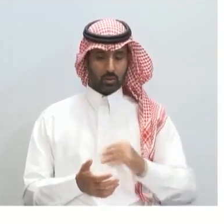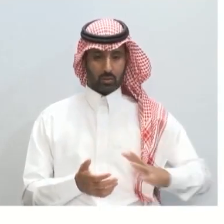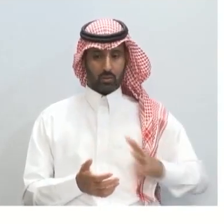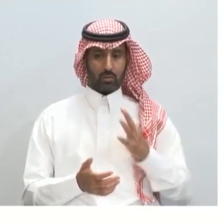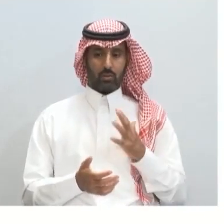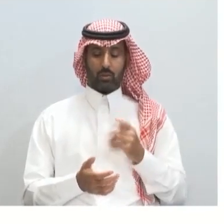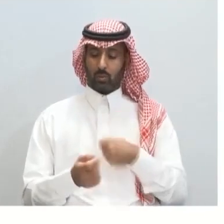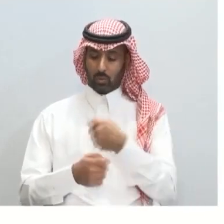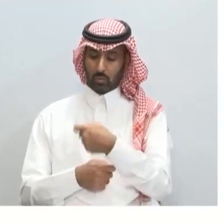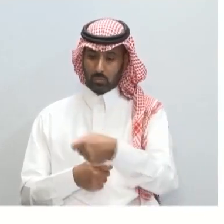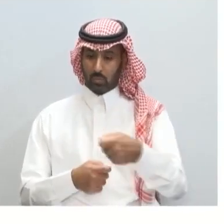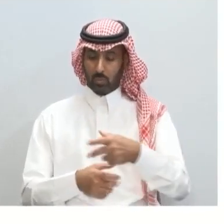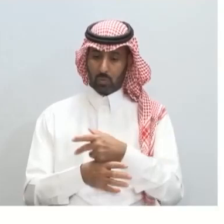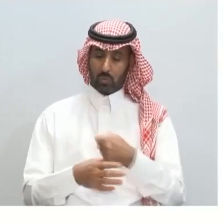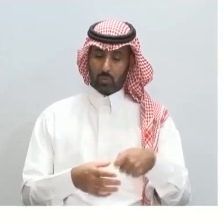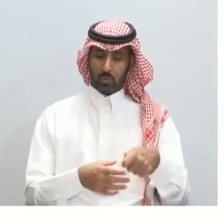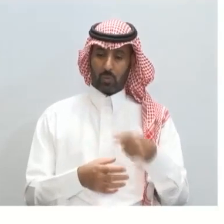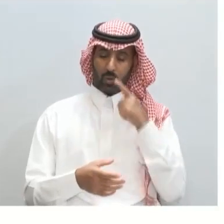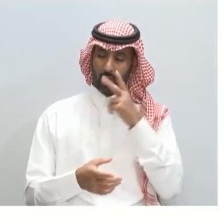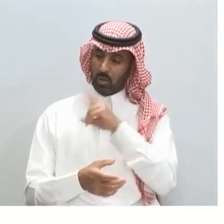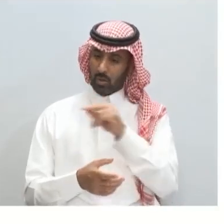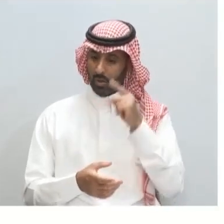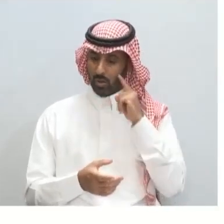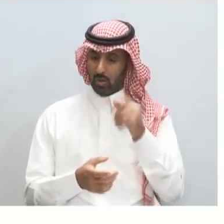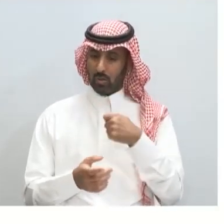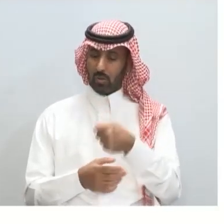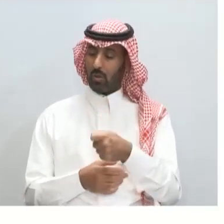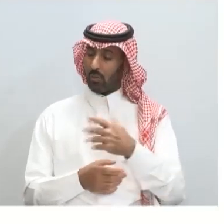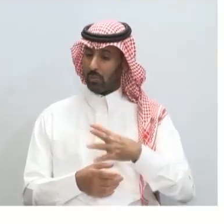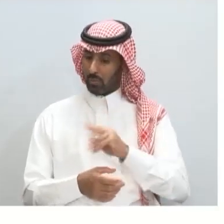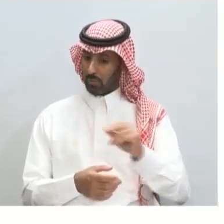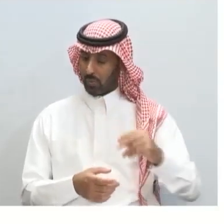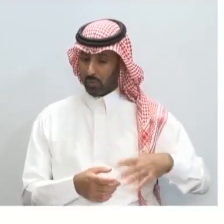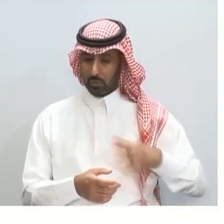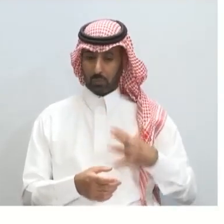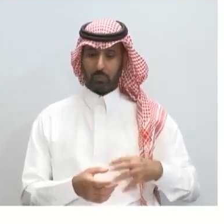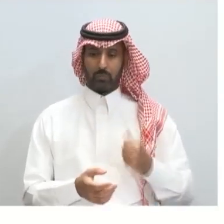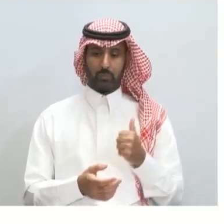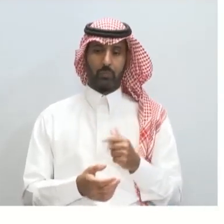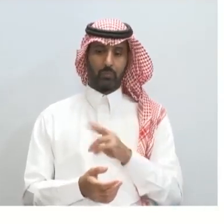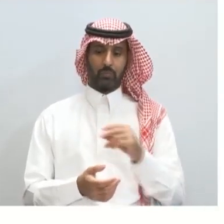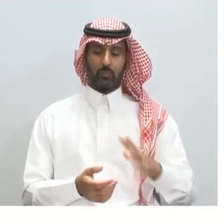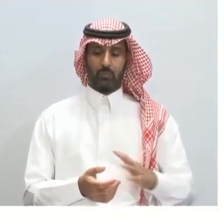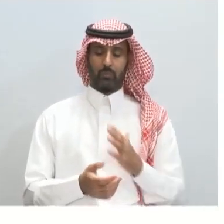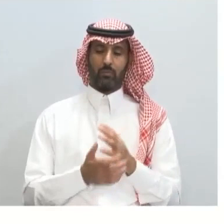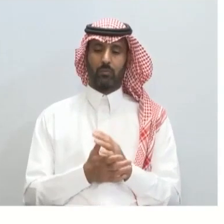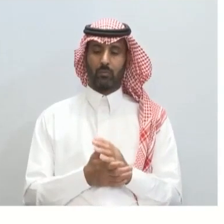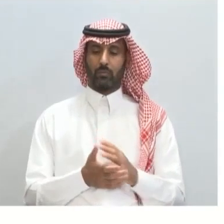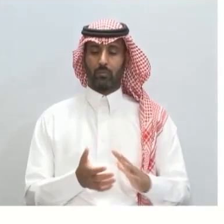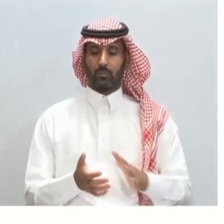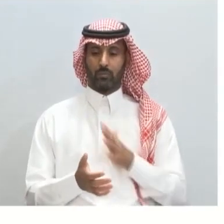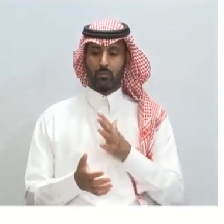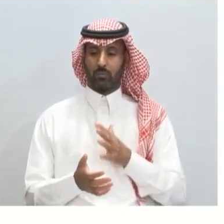good we're spending money as though we were Rich so we're spending we're spending money as though we were